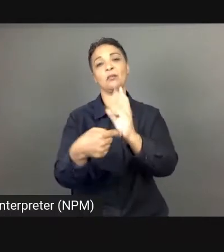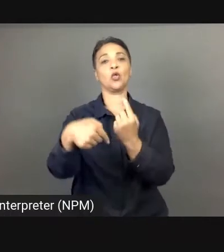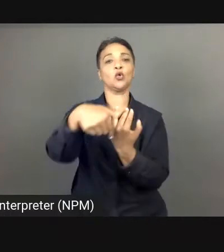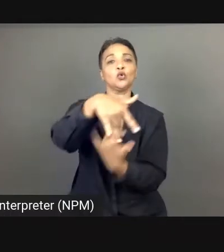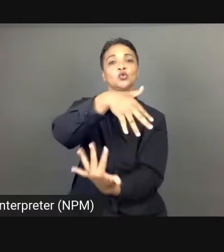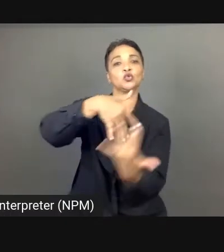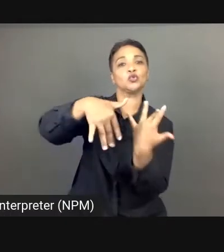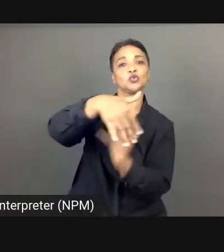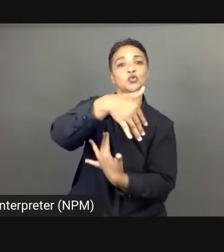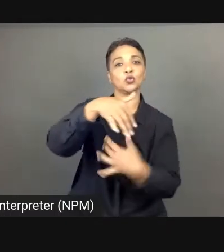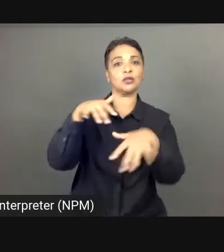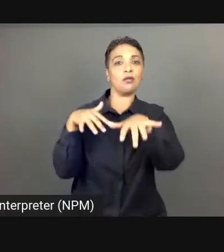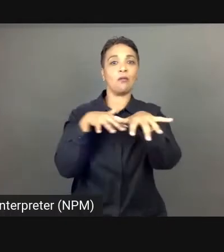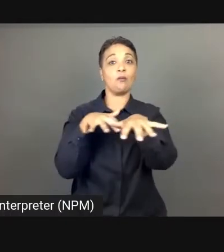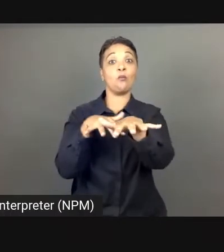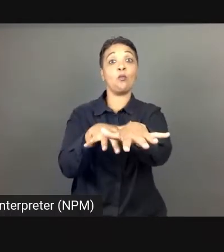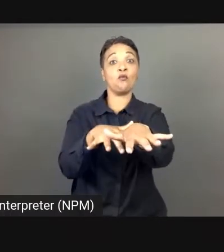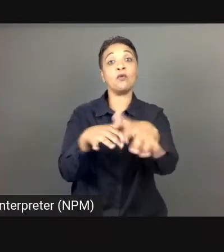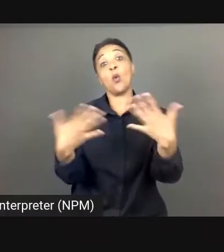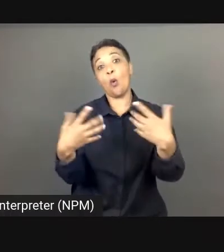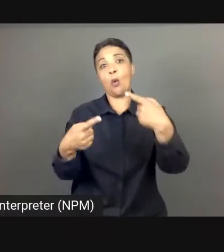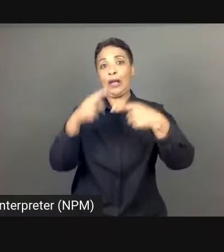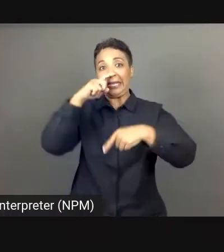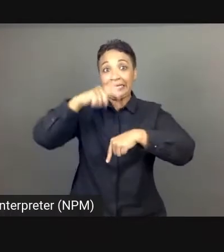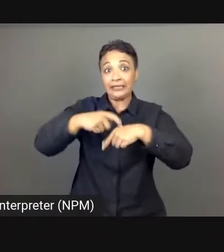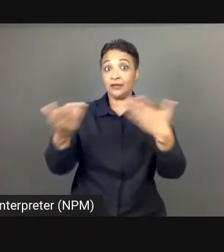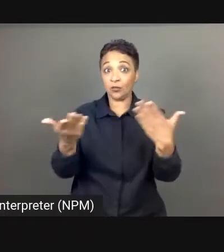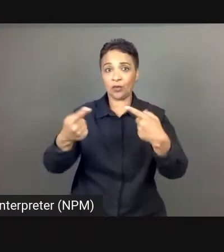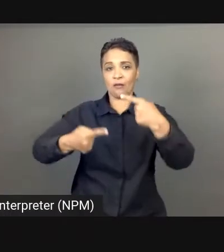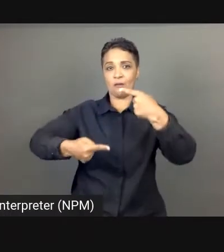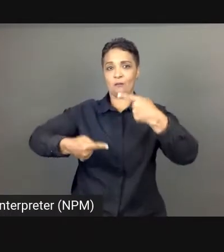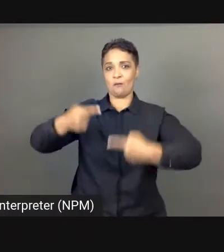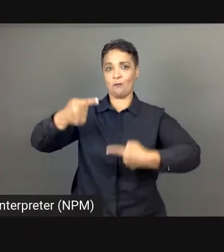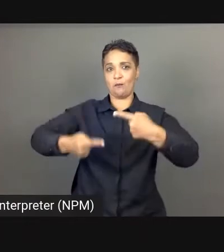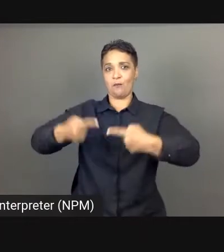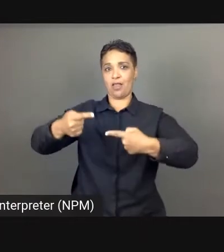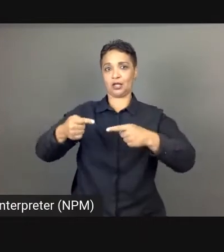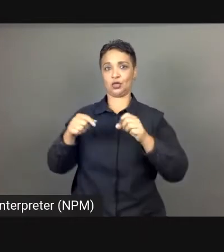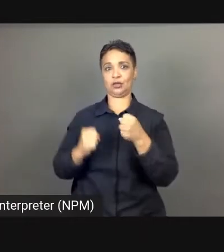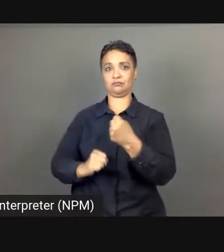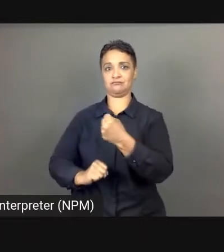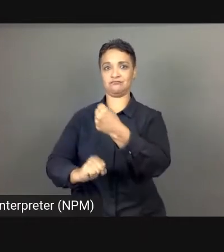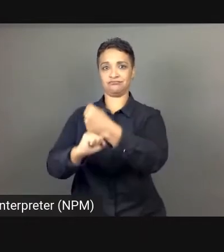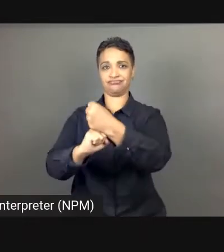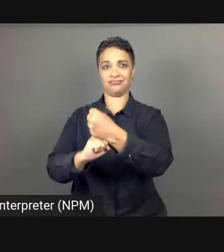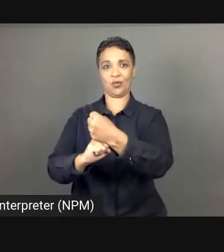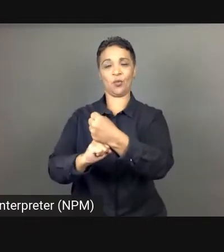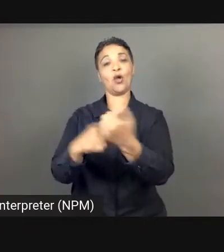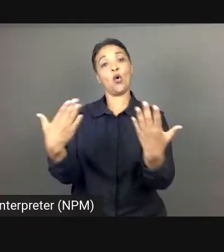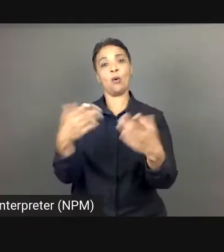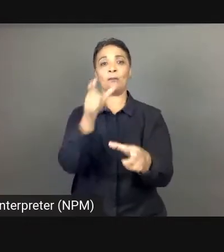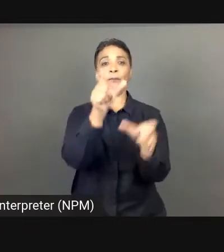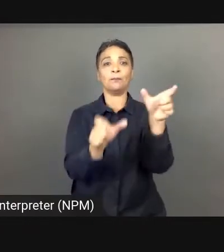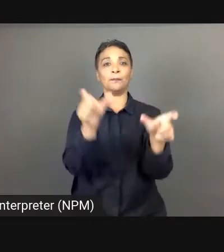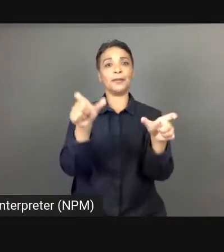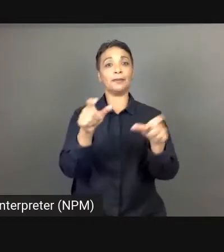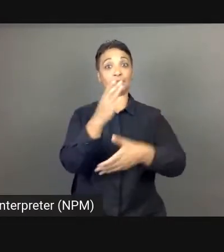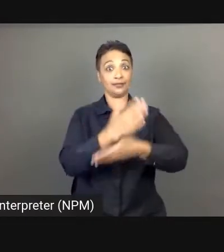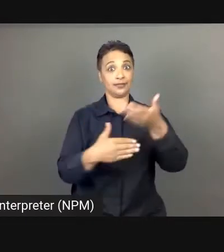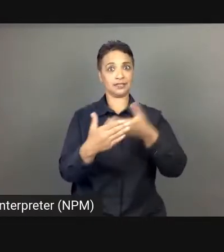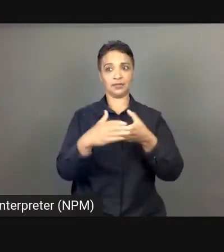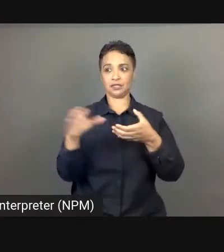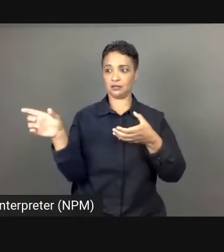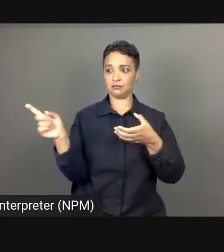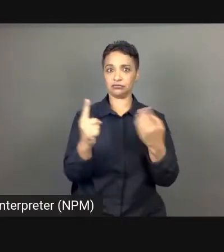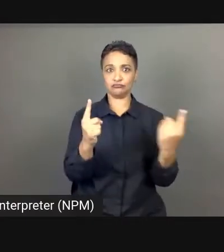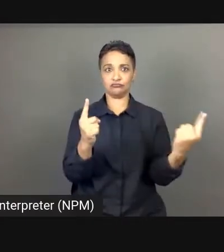kind of requires a collective power beyond that possible from a small group. So persons with disability coming together to really champion their